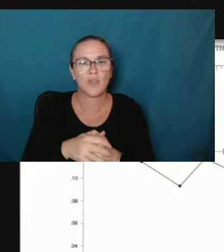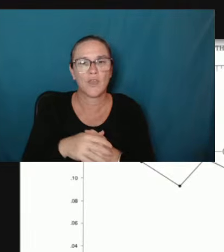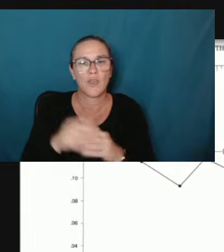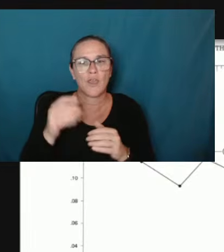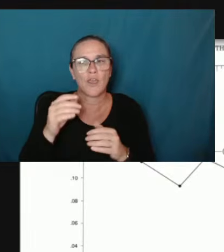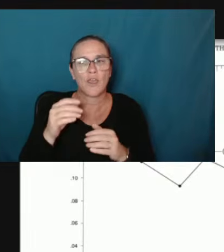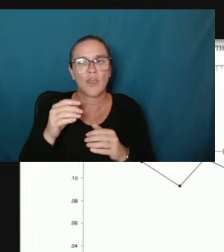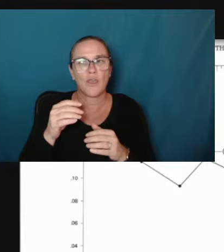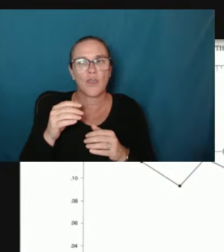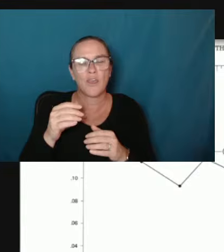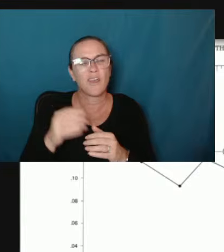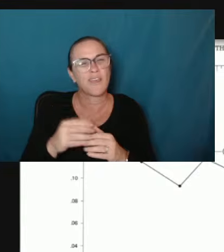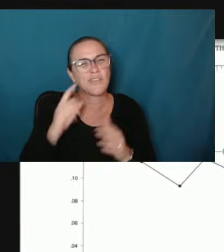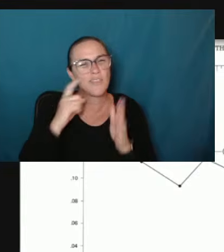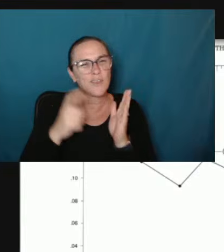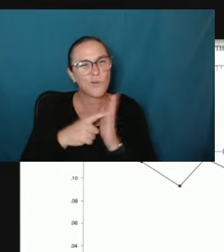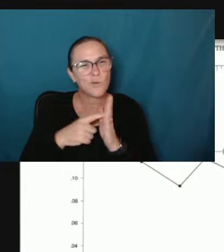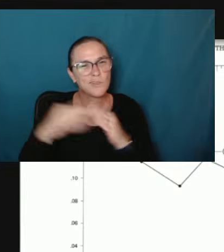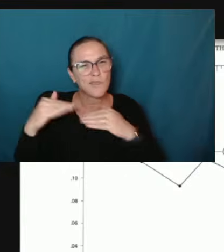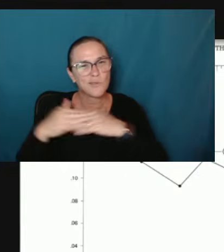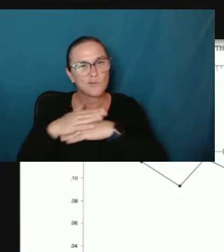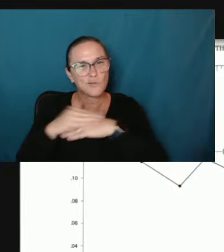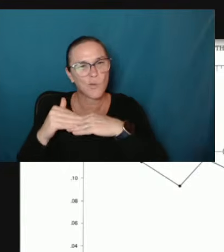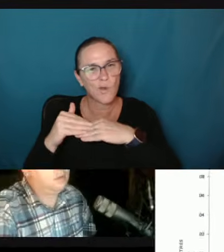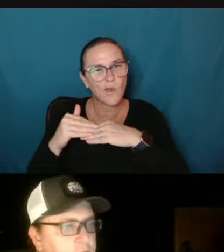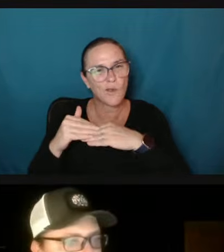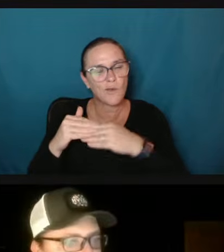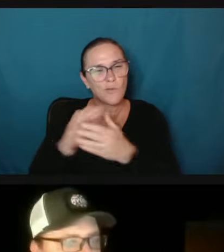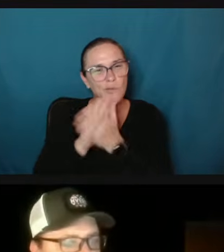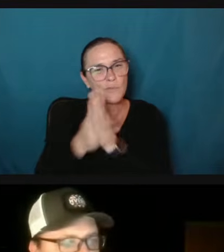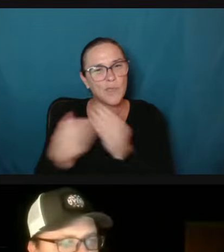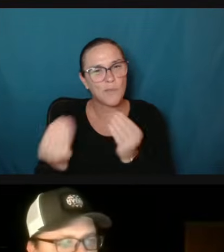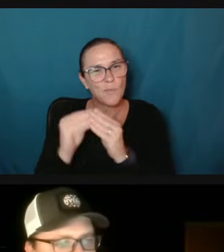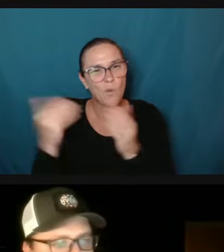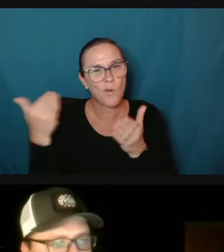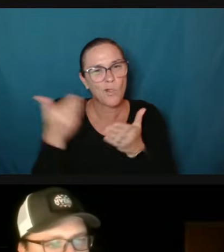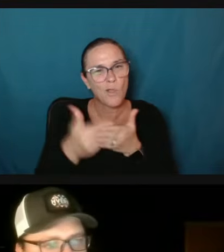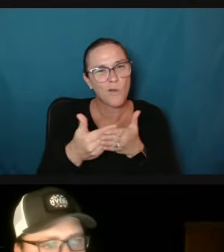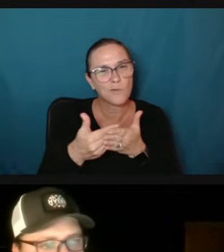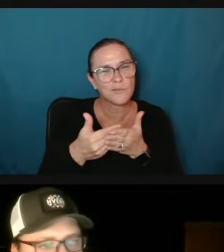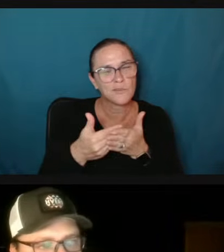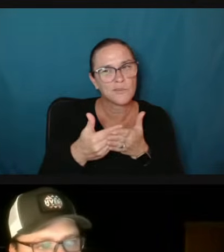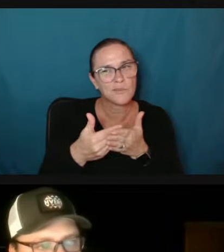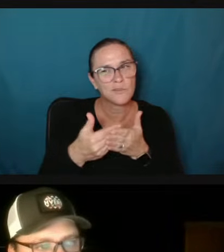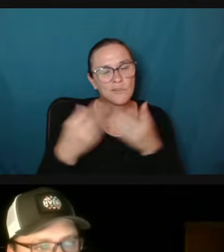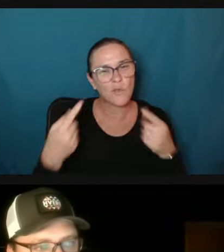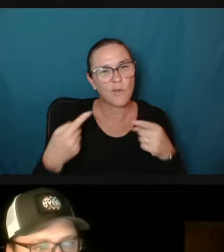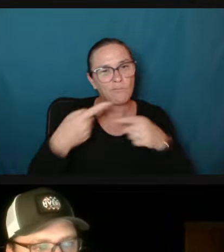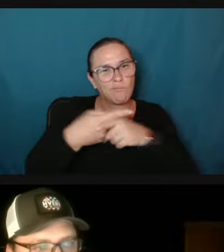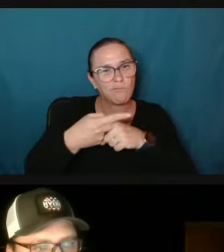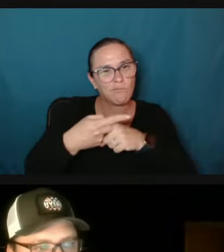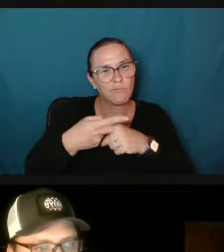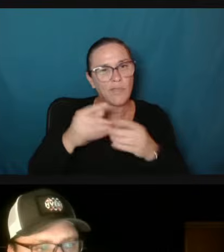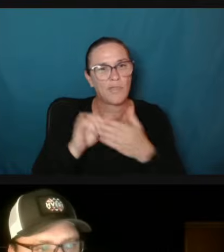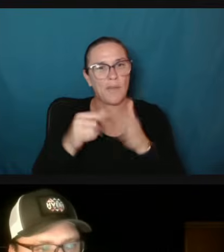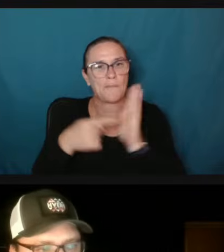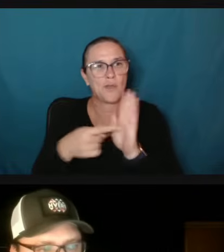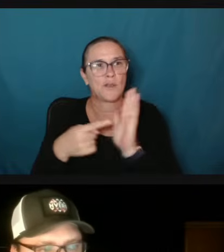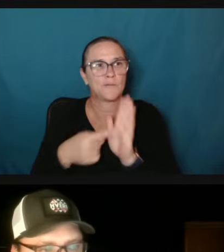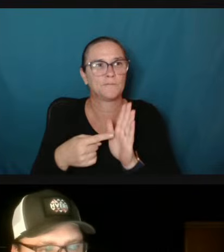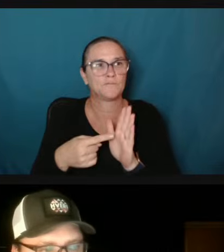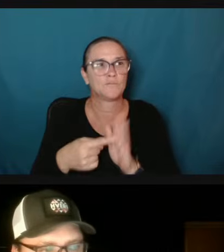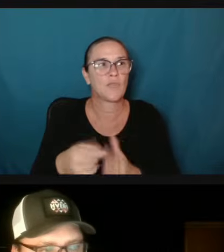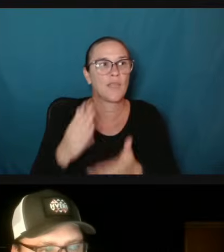was getting closer to the top of the poly. And that kind of went against this model. There was something